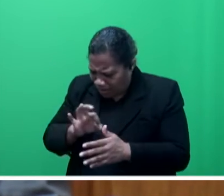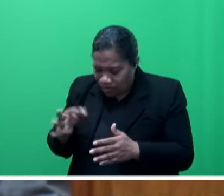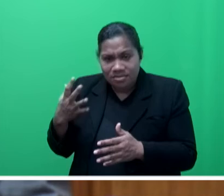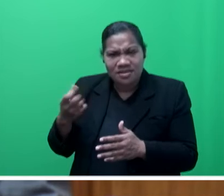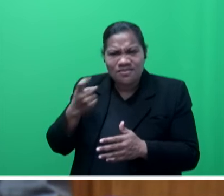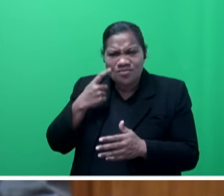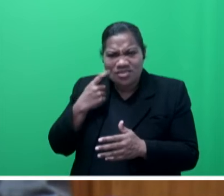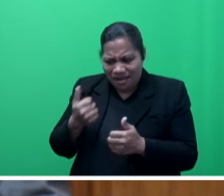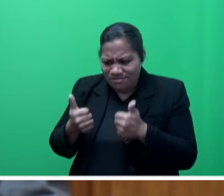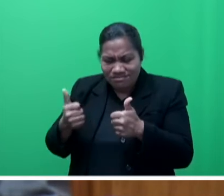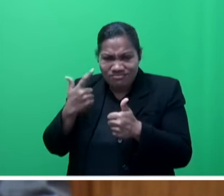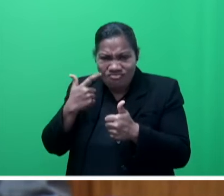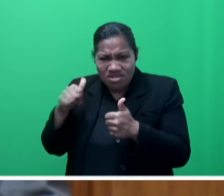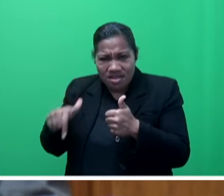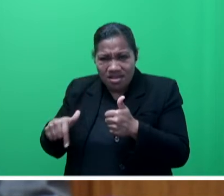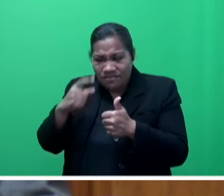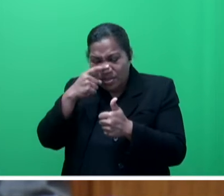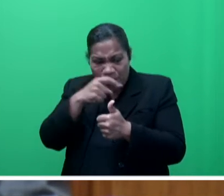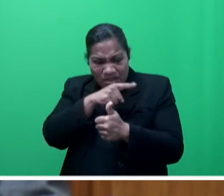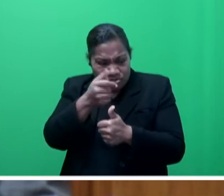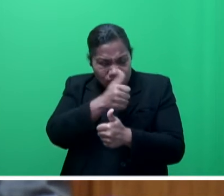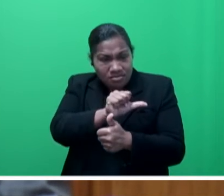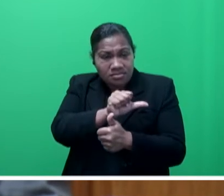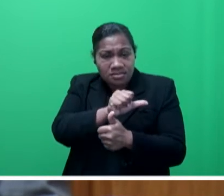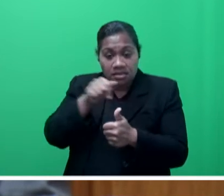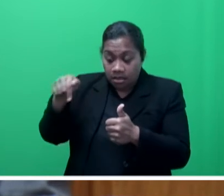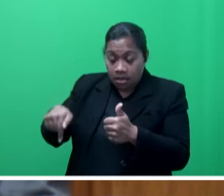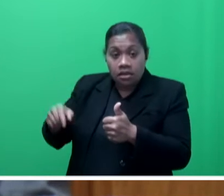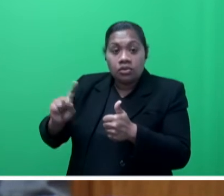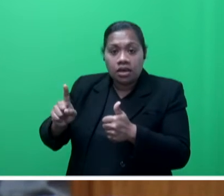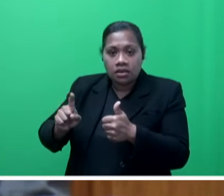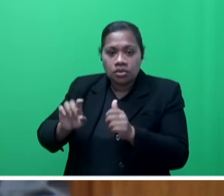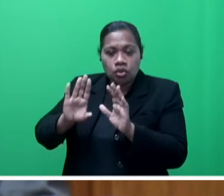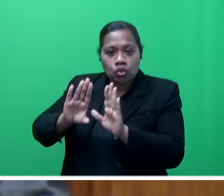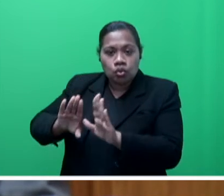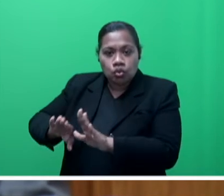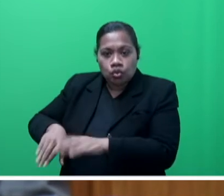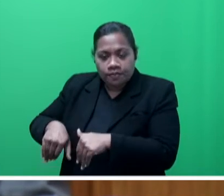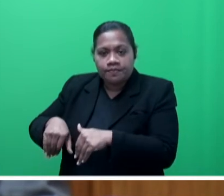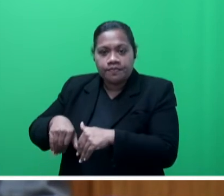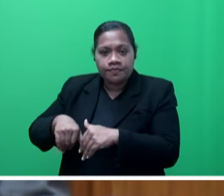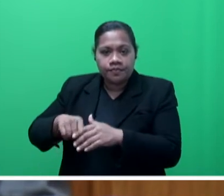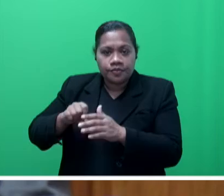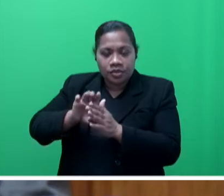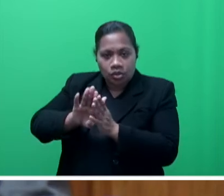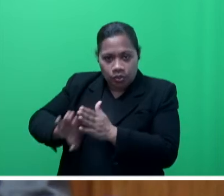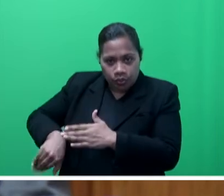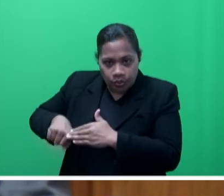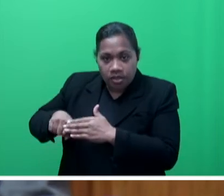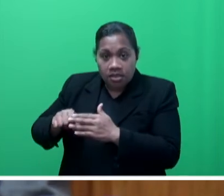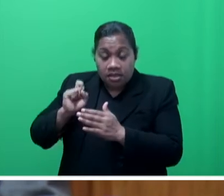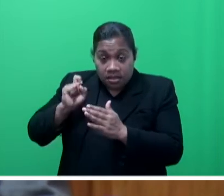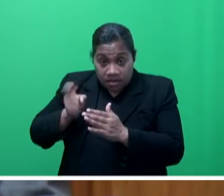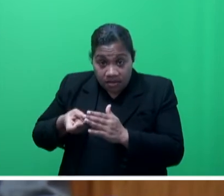is of good quality for people to drink, that borehole is flushed and sanitized, and if the aquifer or borehole is